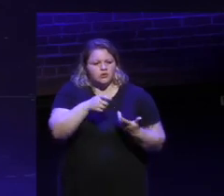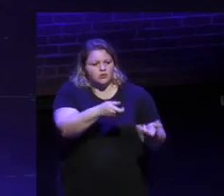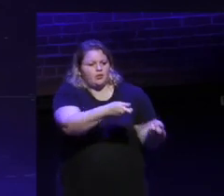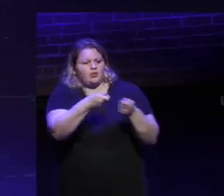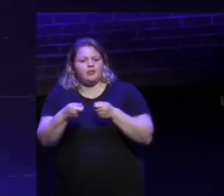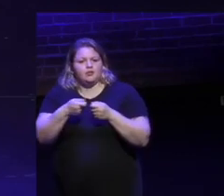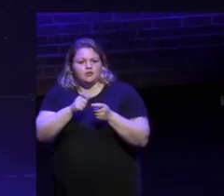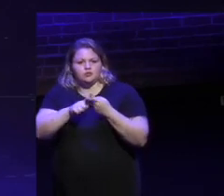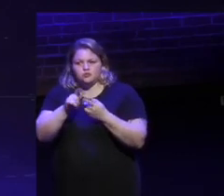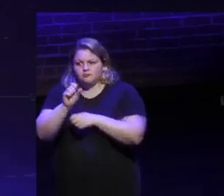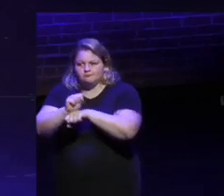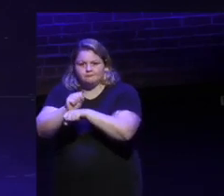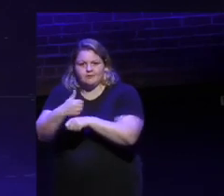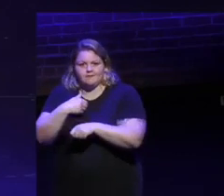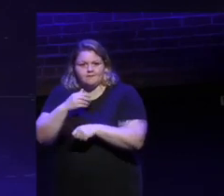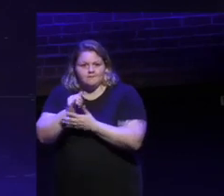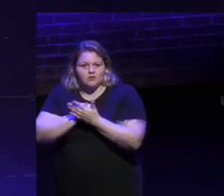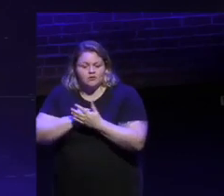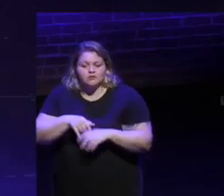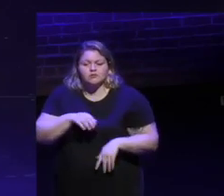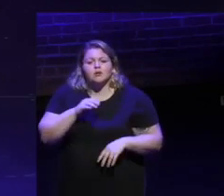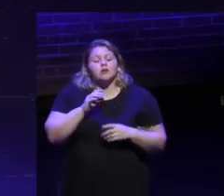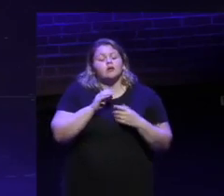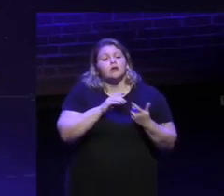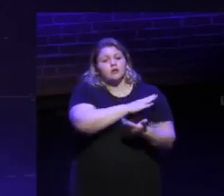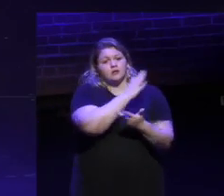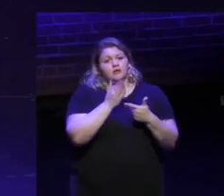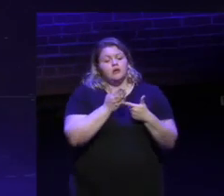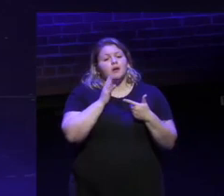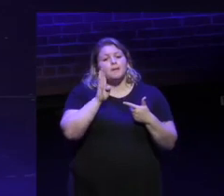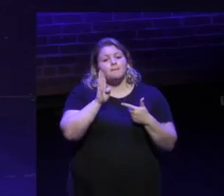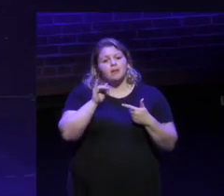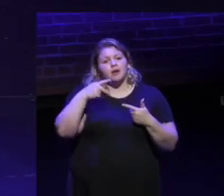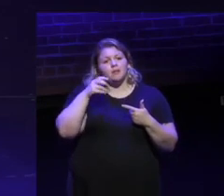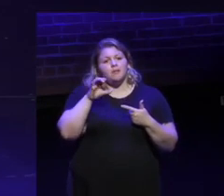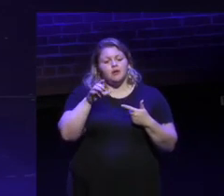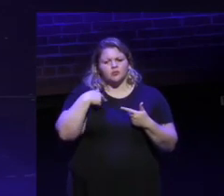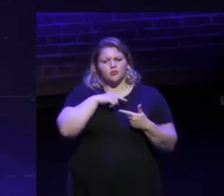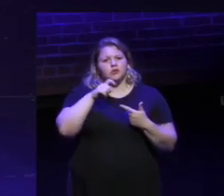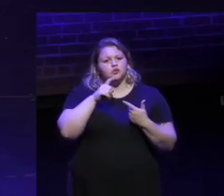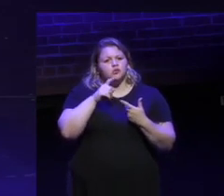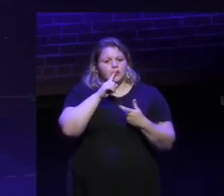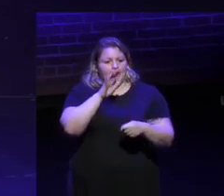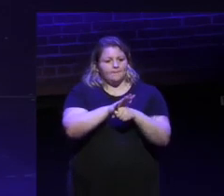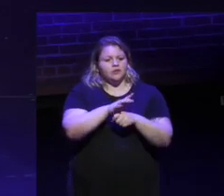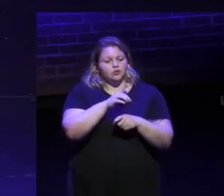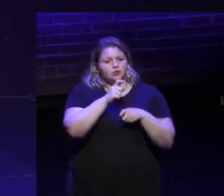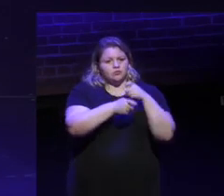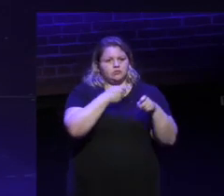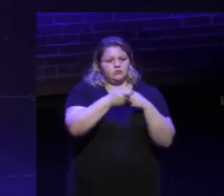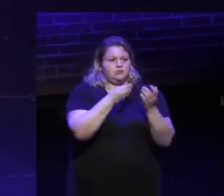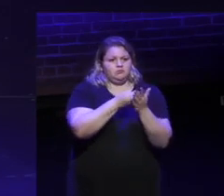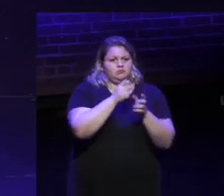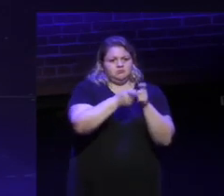With respect to thinking about BIPOC-led efforts, we can commit to multi-year funding and working with a cohort of